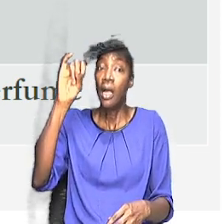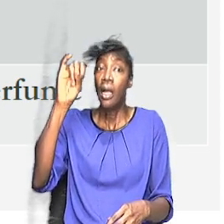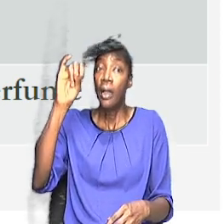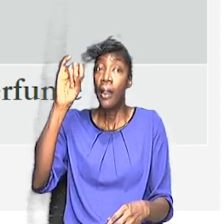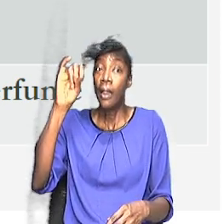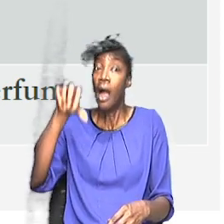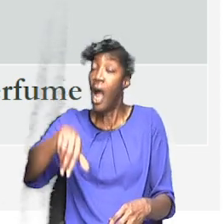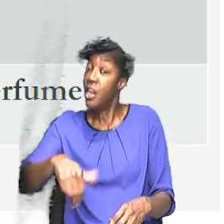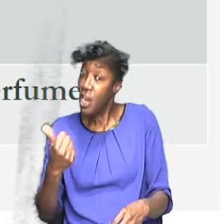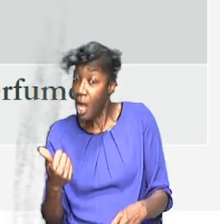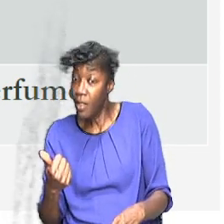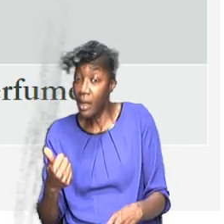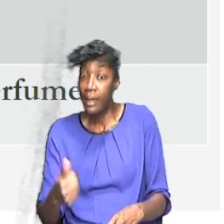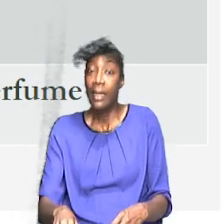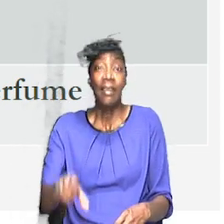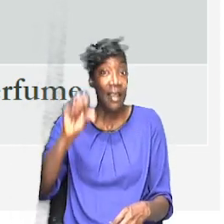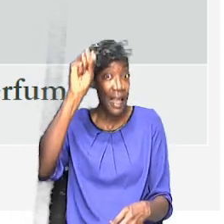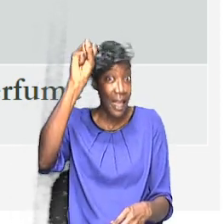leper. So